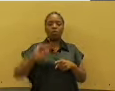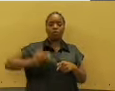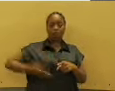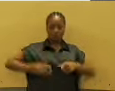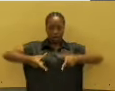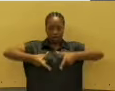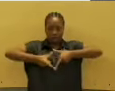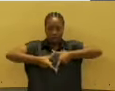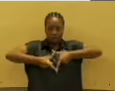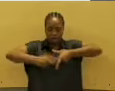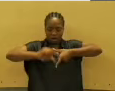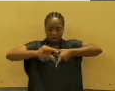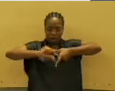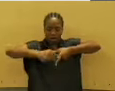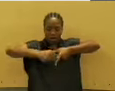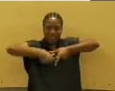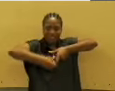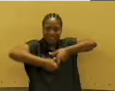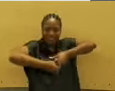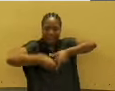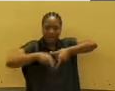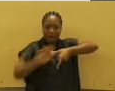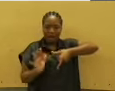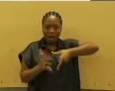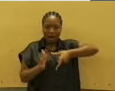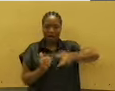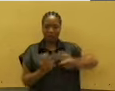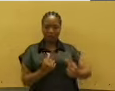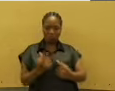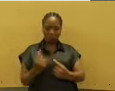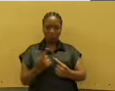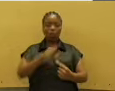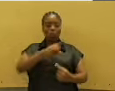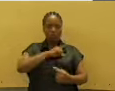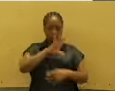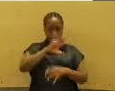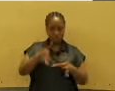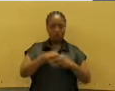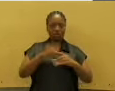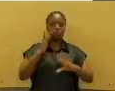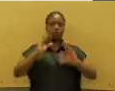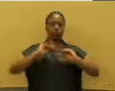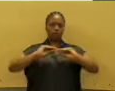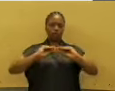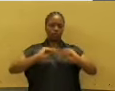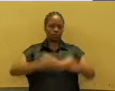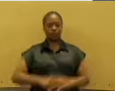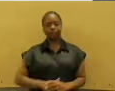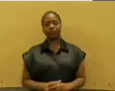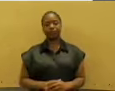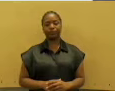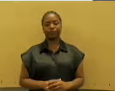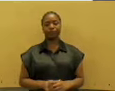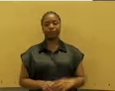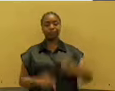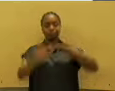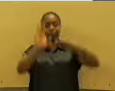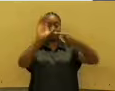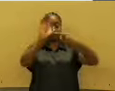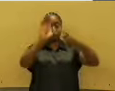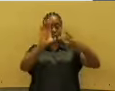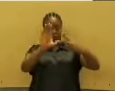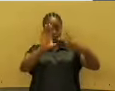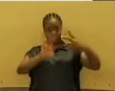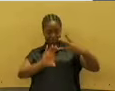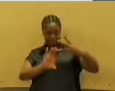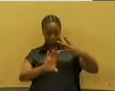part of reproductive health rights, I mean, or reproductive health justice, both. Right, so part three is sexual justice.